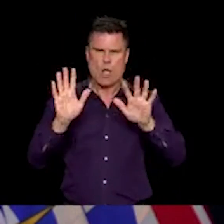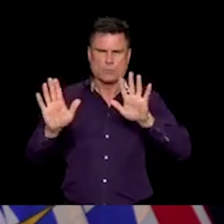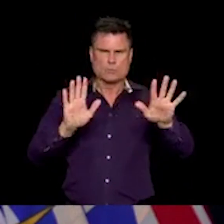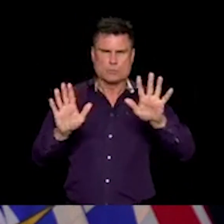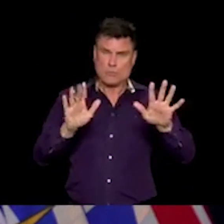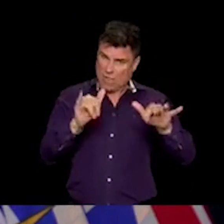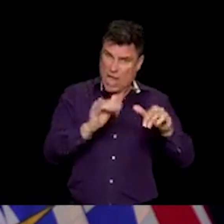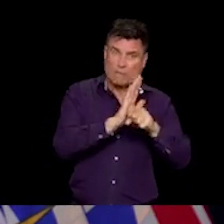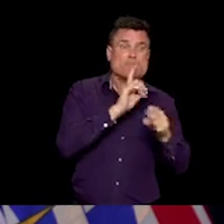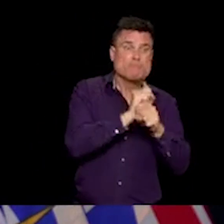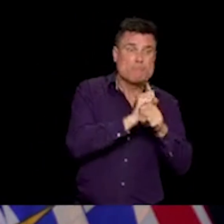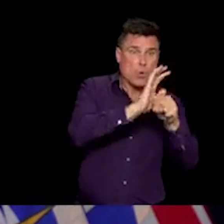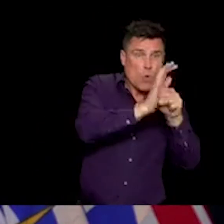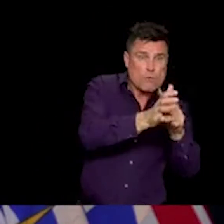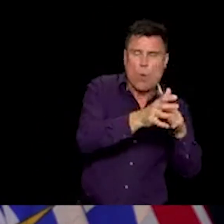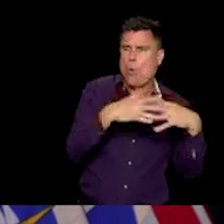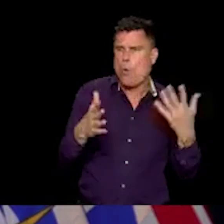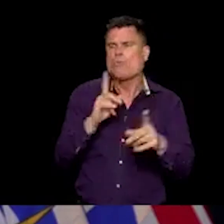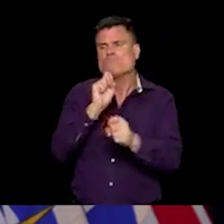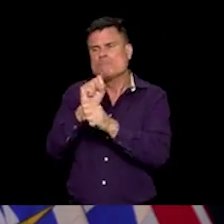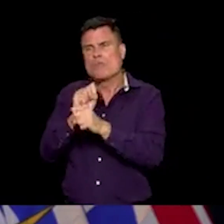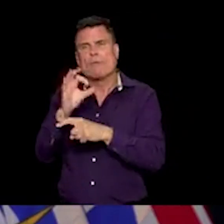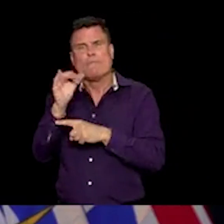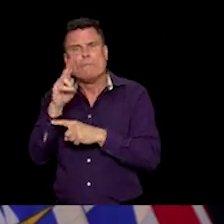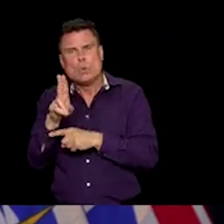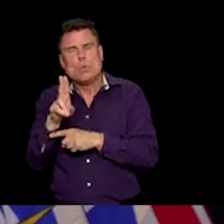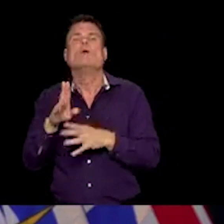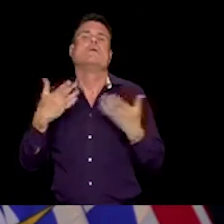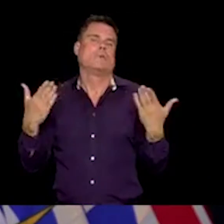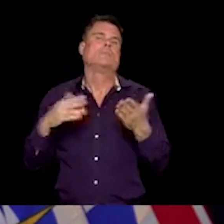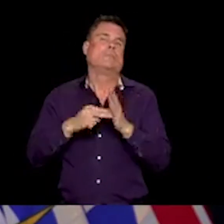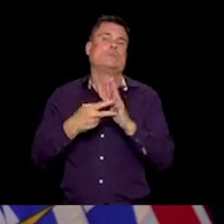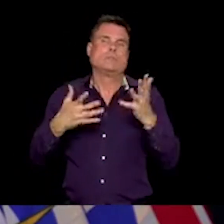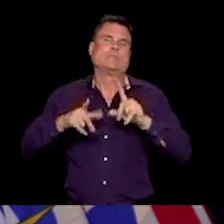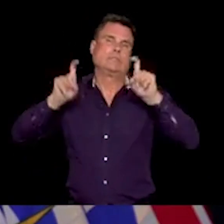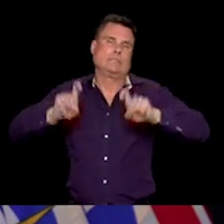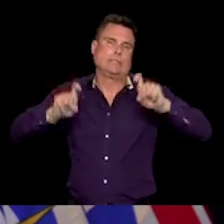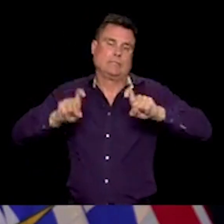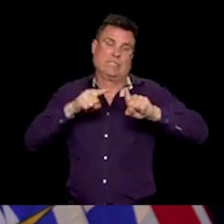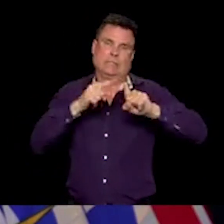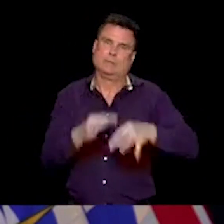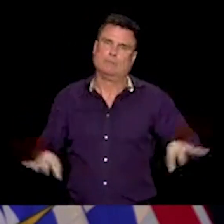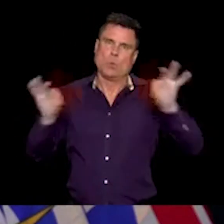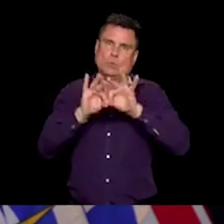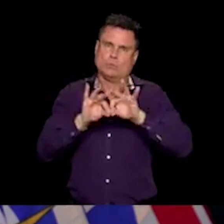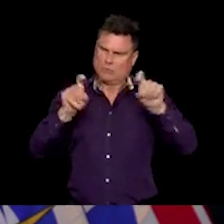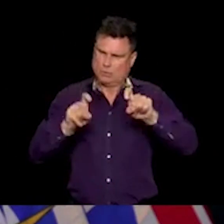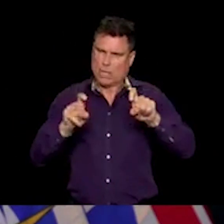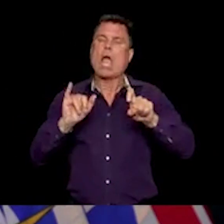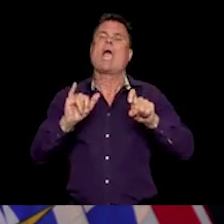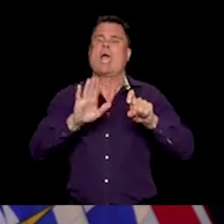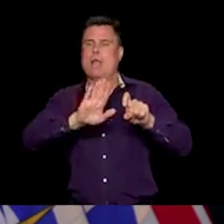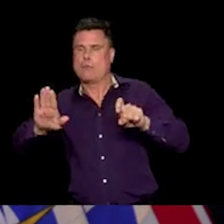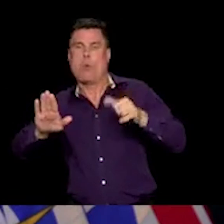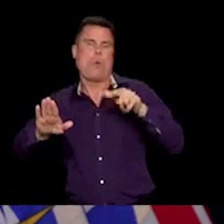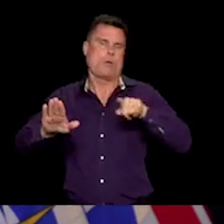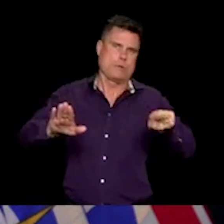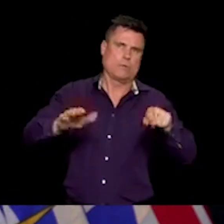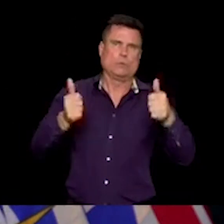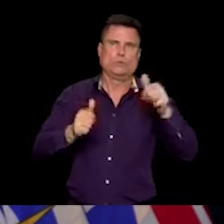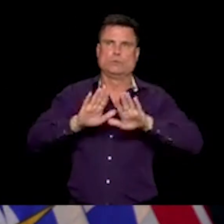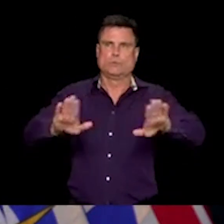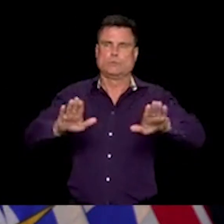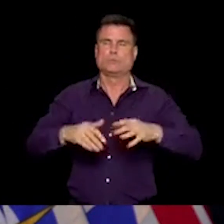to maintain the lid on the numbers of cases that we're seeing through the summer, so that we're